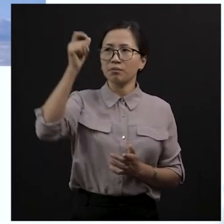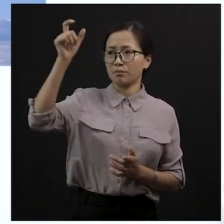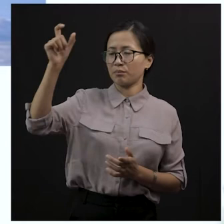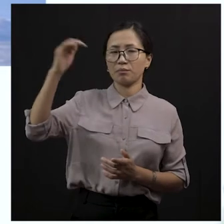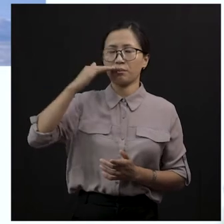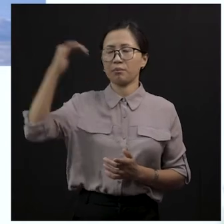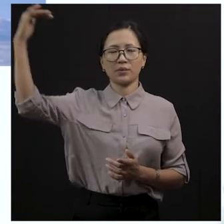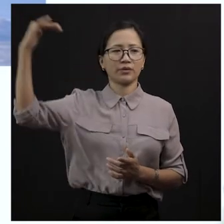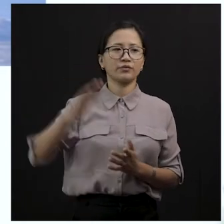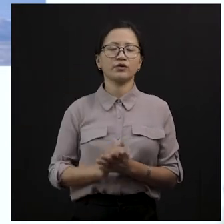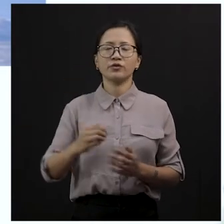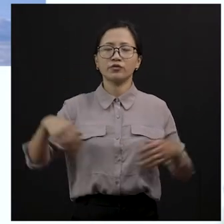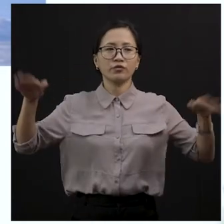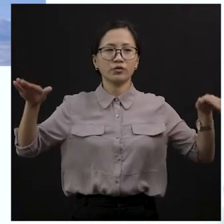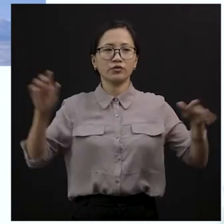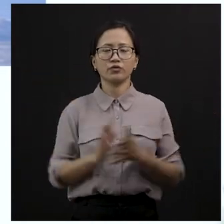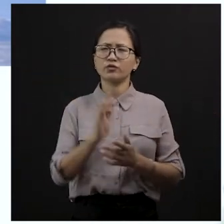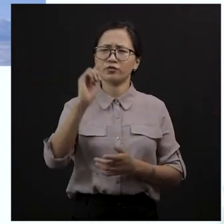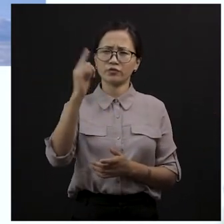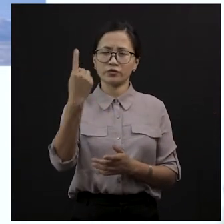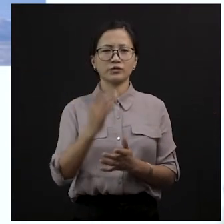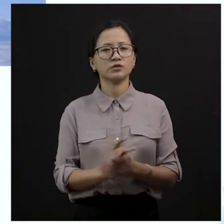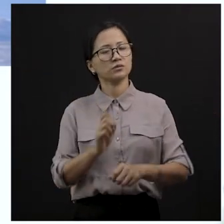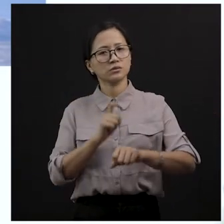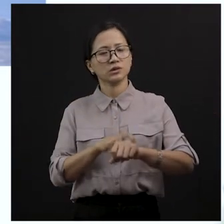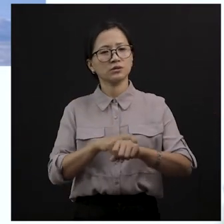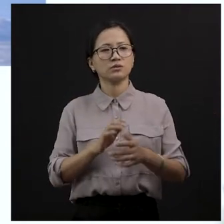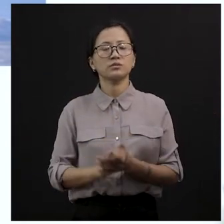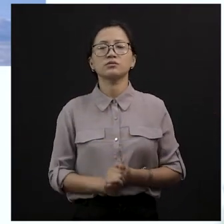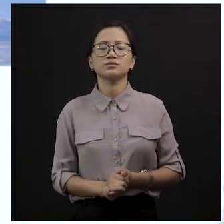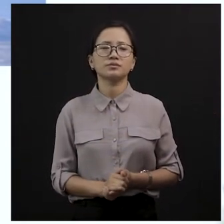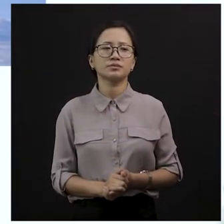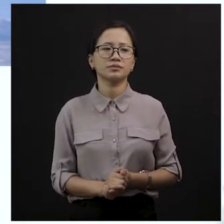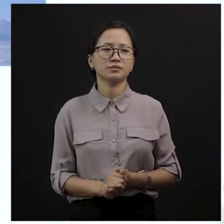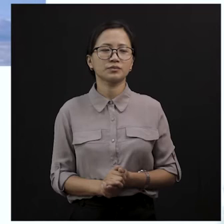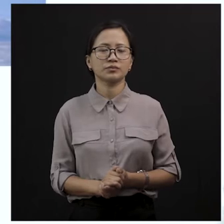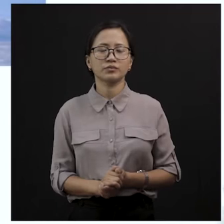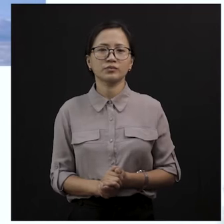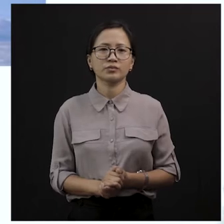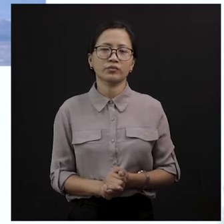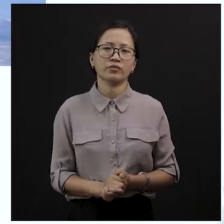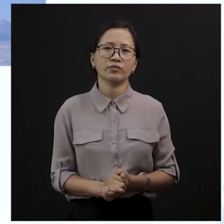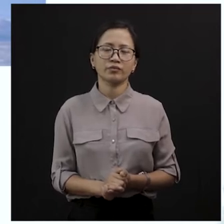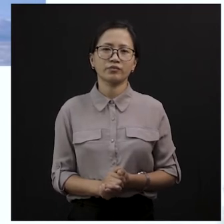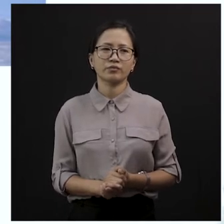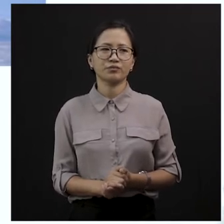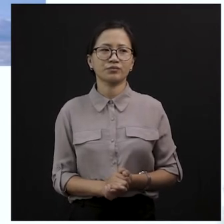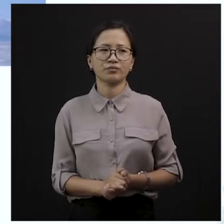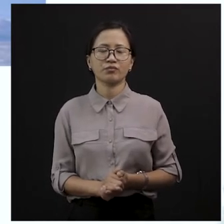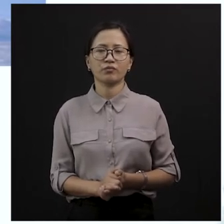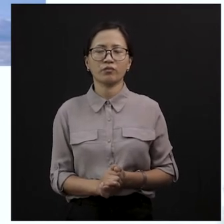time. It was in 1783, okay? When they met the hot air balloon, it was in 1783.